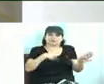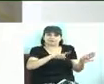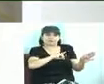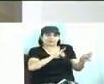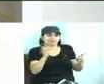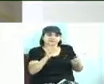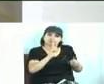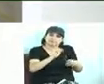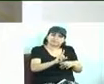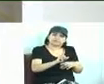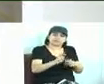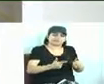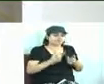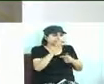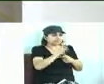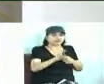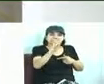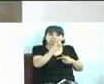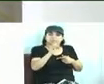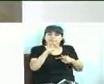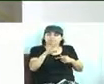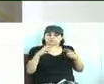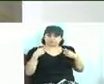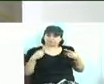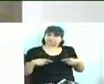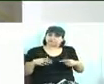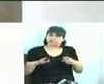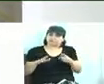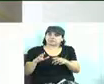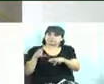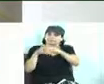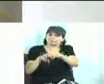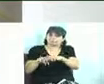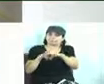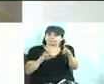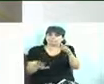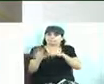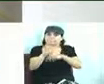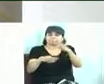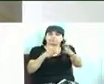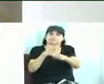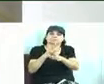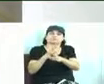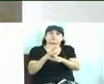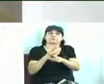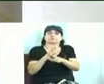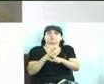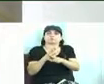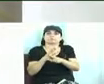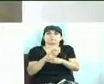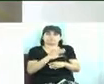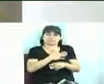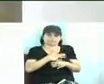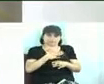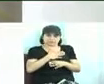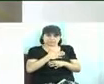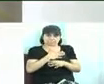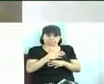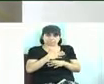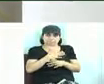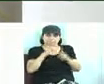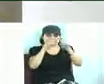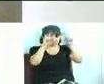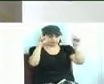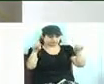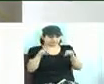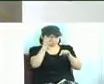are in your life journey, or literally wherever you may physically be around the world. Please take a moment and scroll down to the bottom of